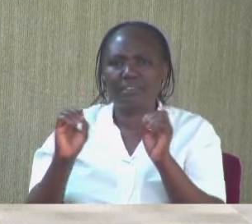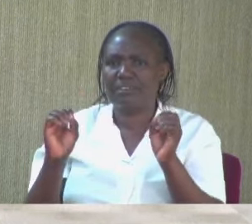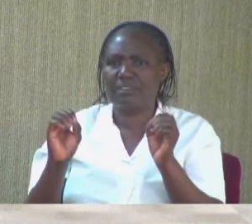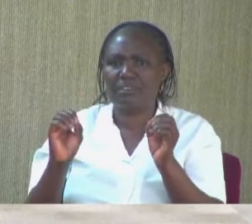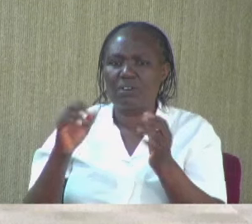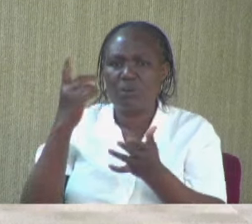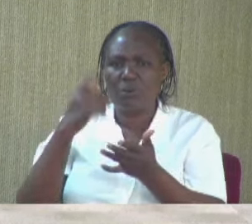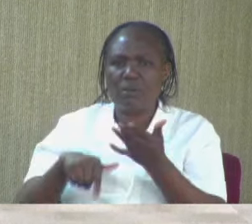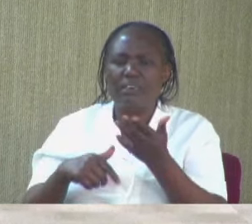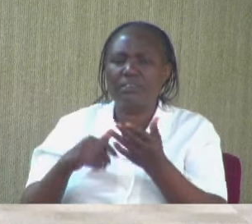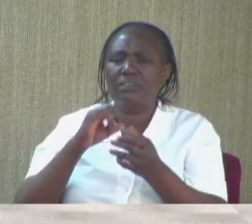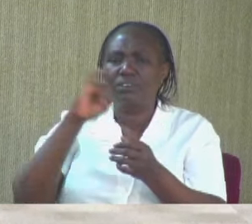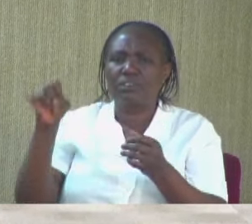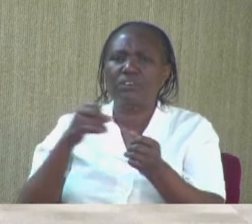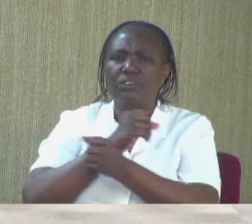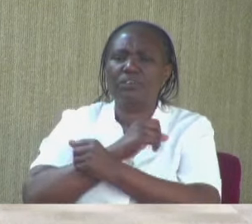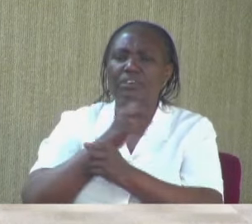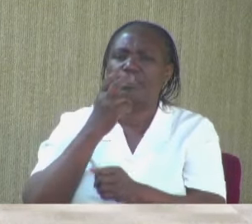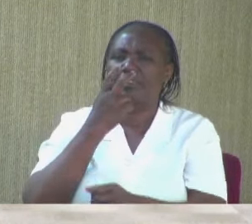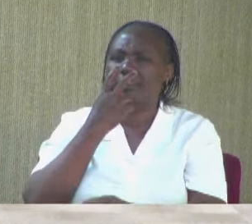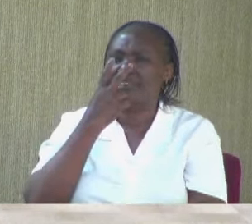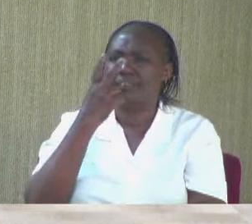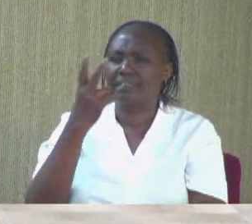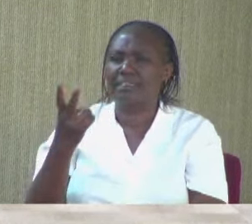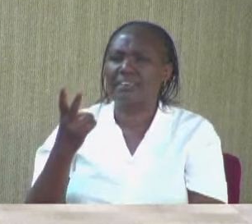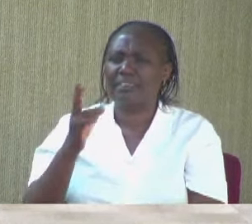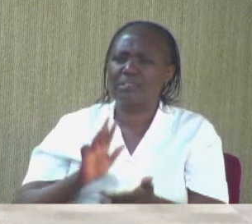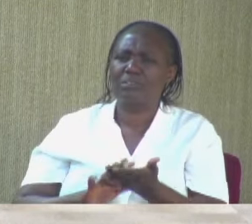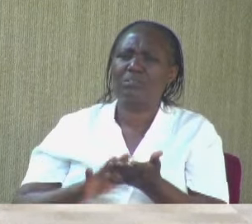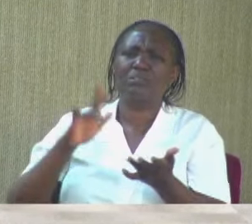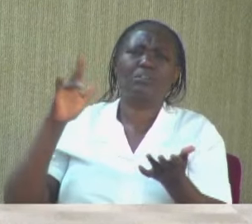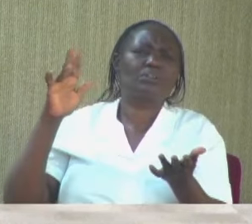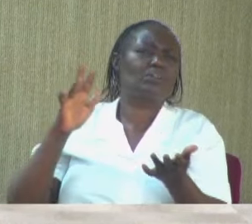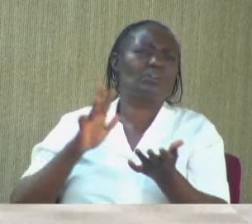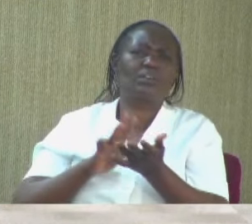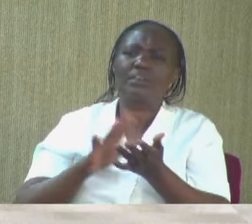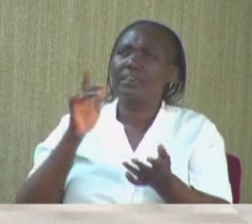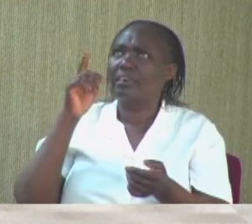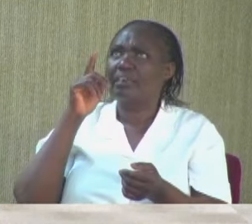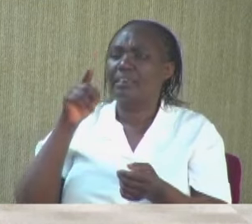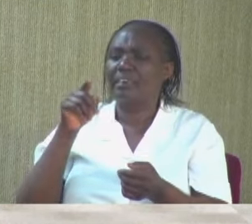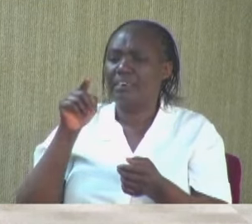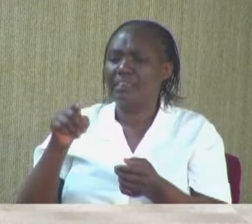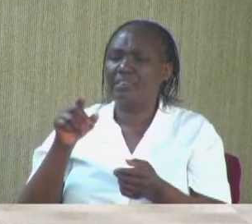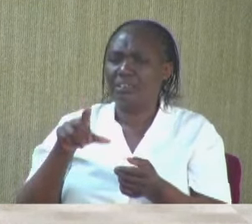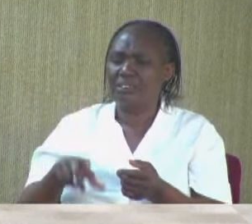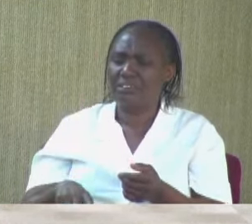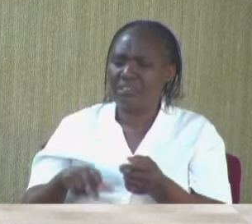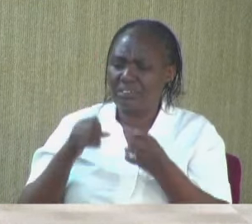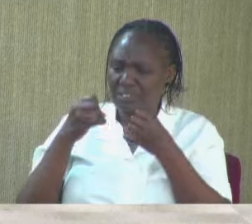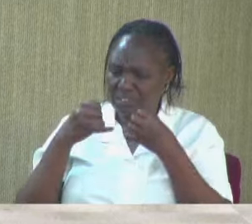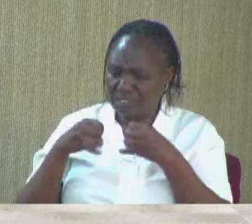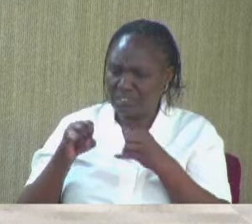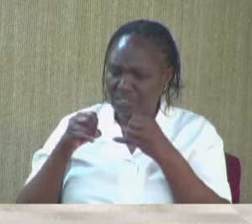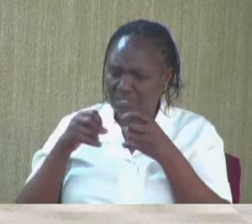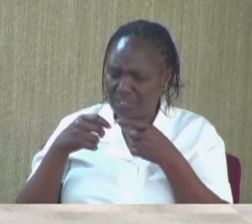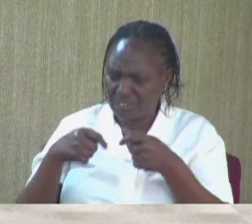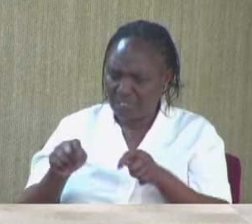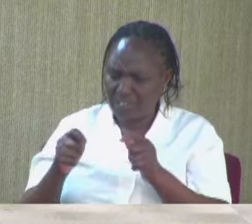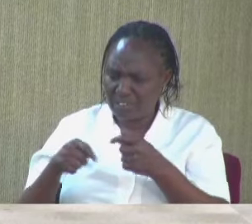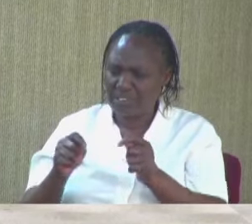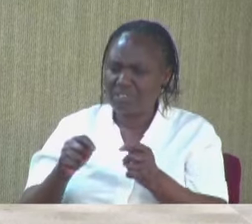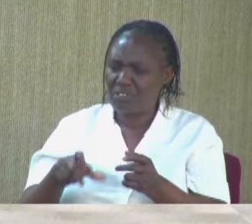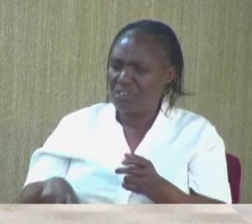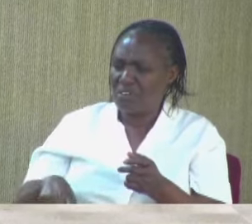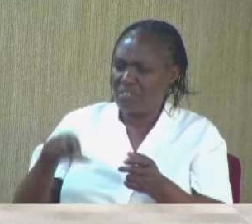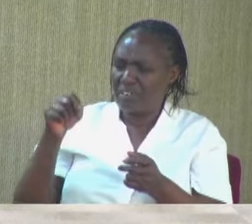Whatever John is seeing is glorious, and he's trying to find the right words to express what he's seeing. And then he